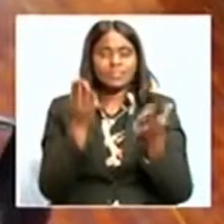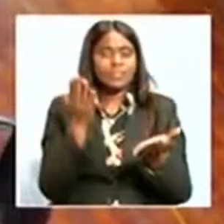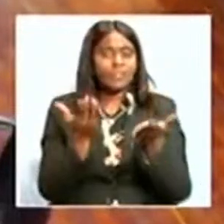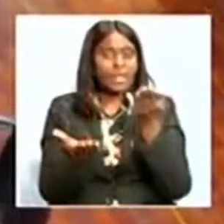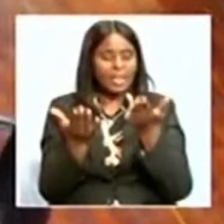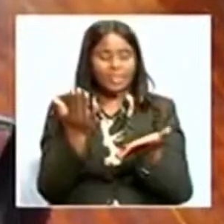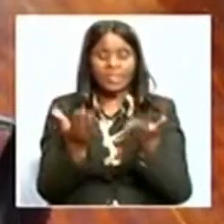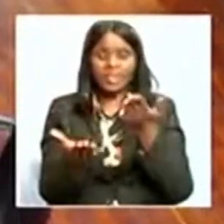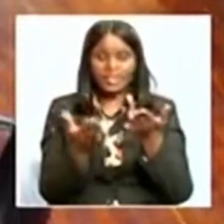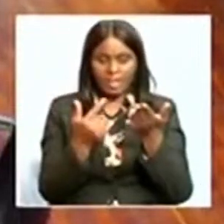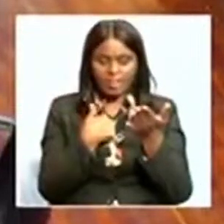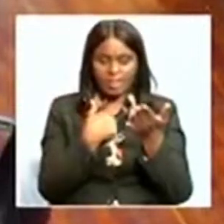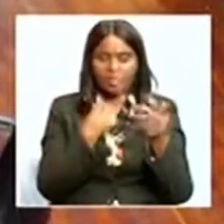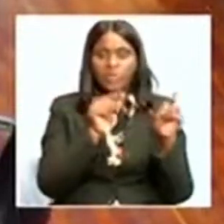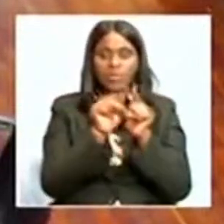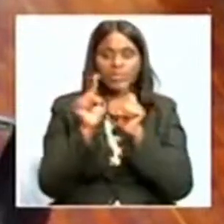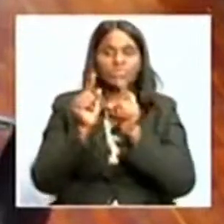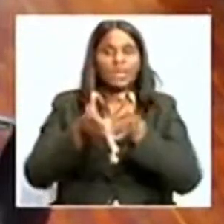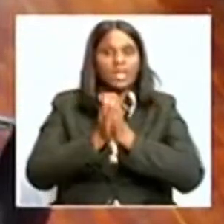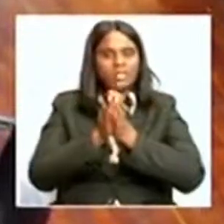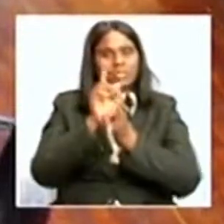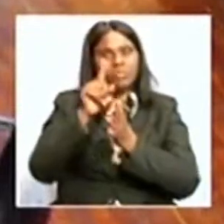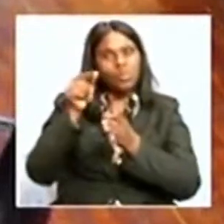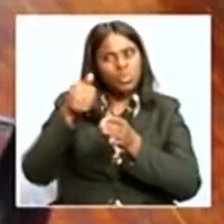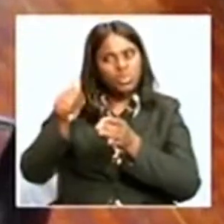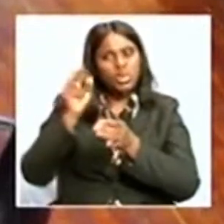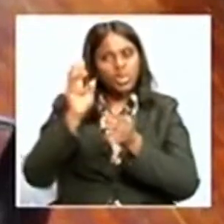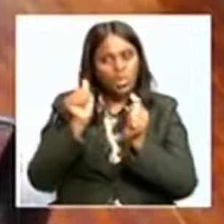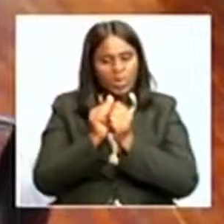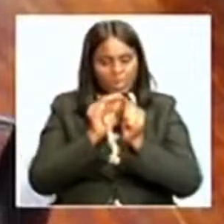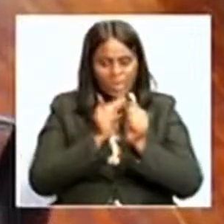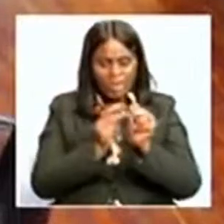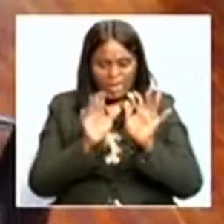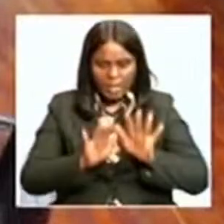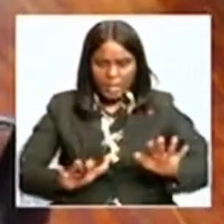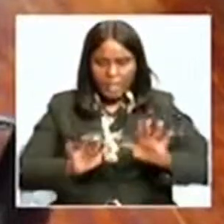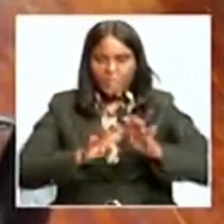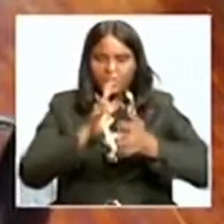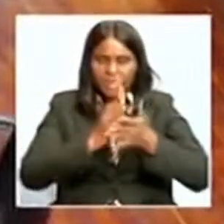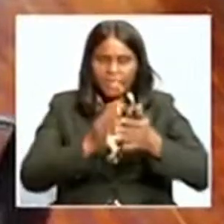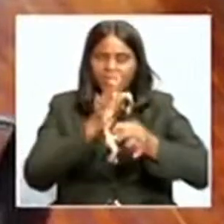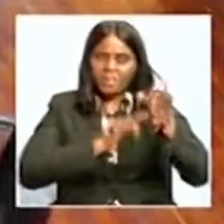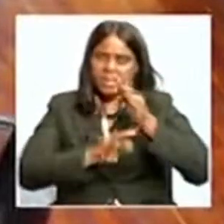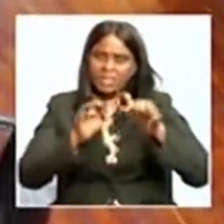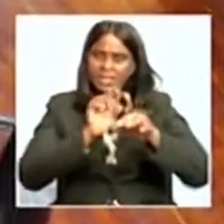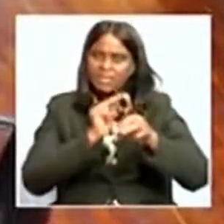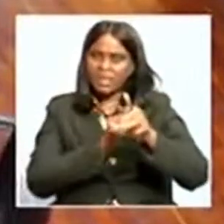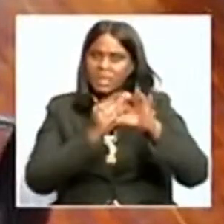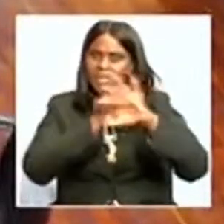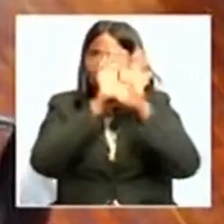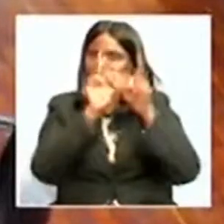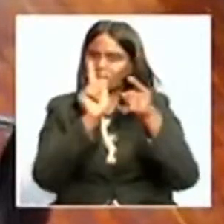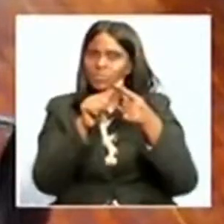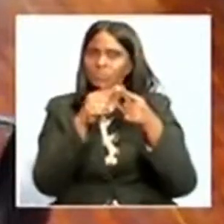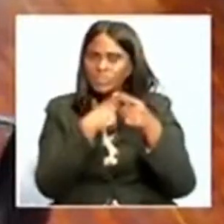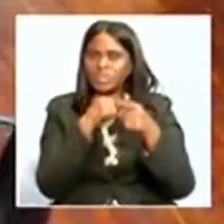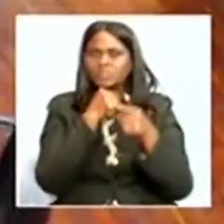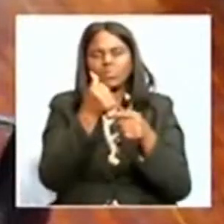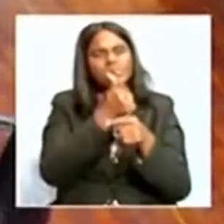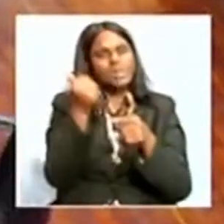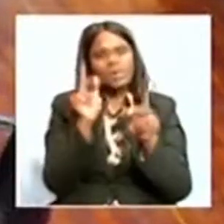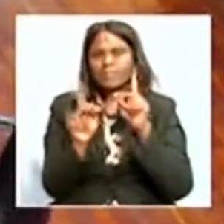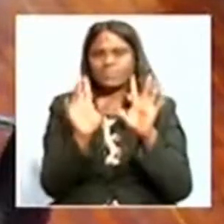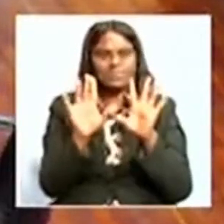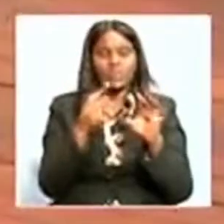Maybe I would also request, since you are going to be present with us, some of these things to be explained to us properly, to me, not to others, to